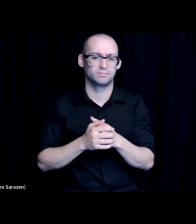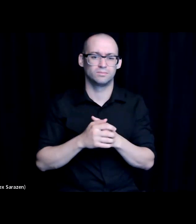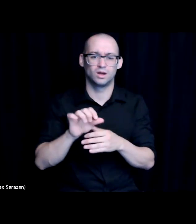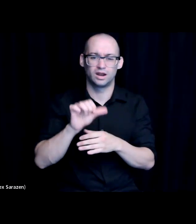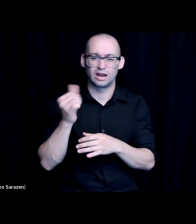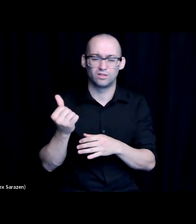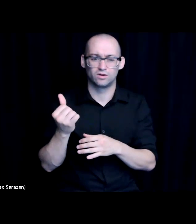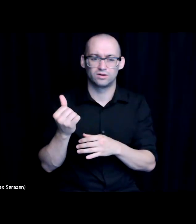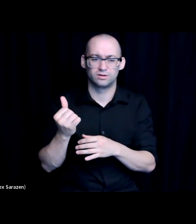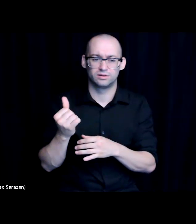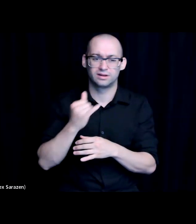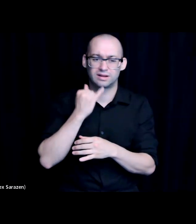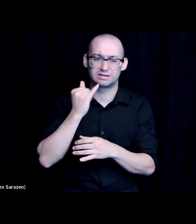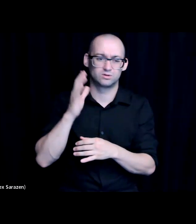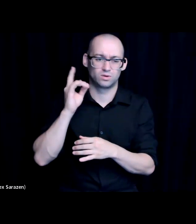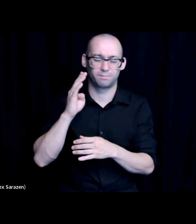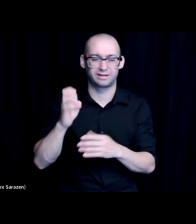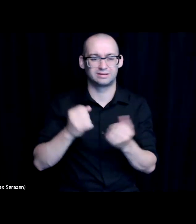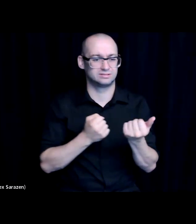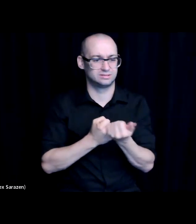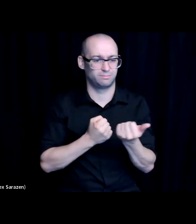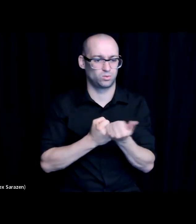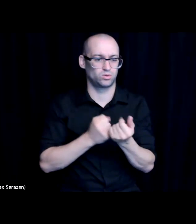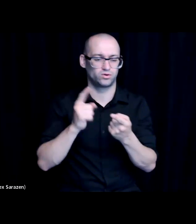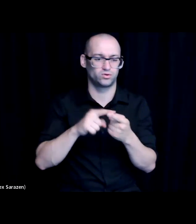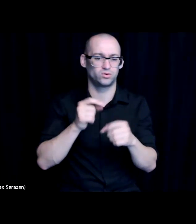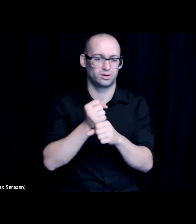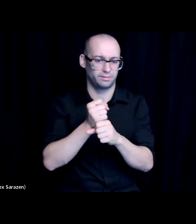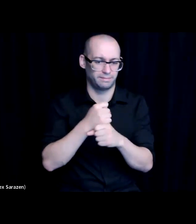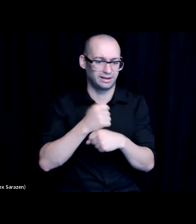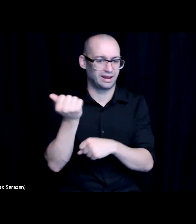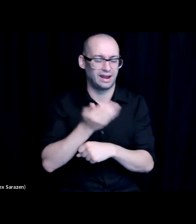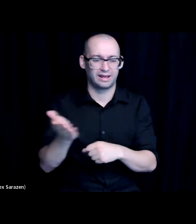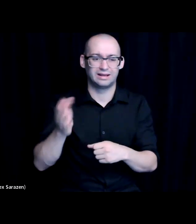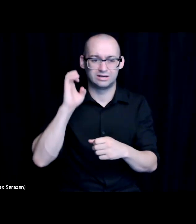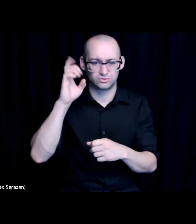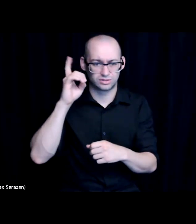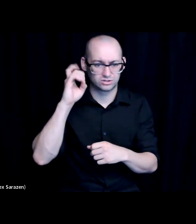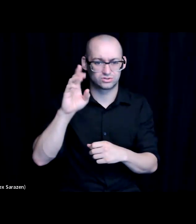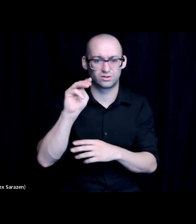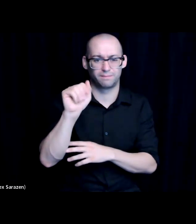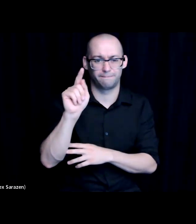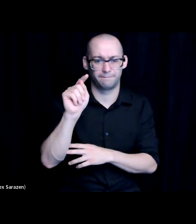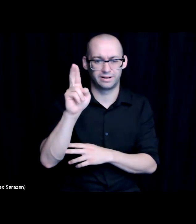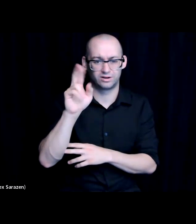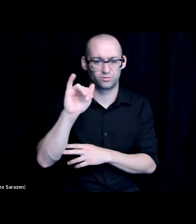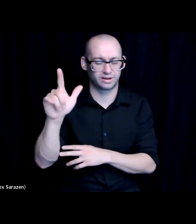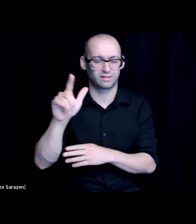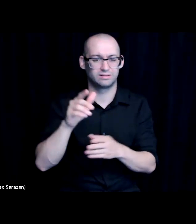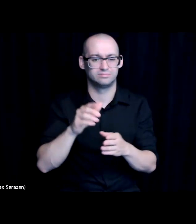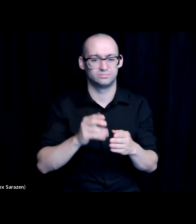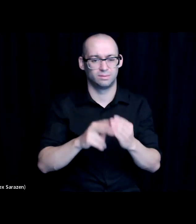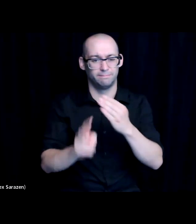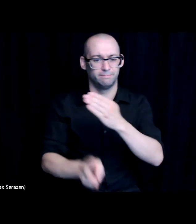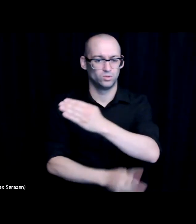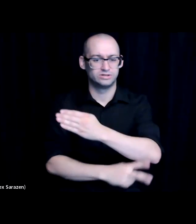Another would be, support to create whatever educational materials or bridging the gap kind of